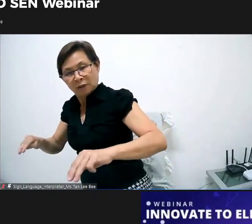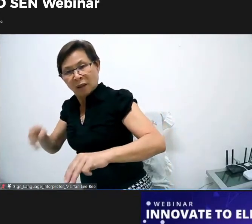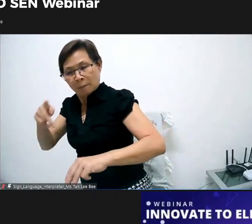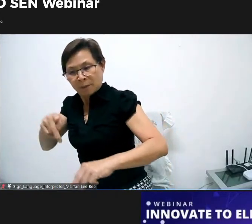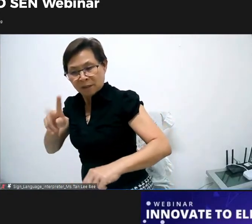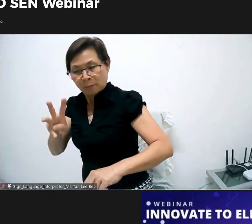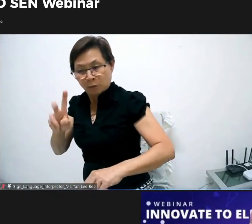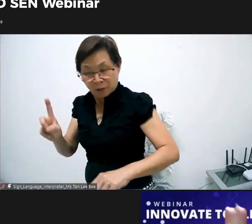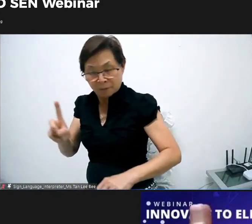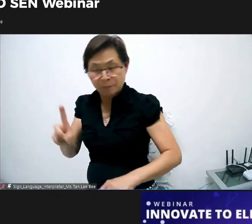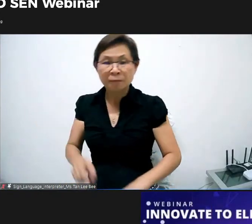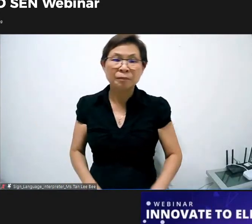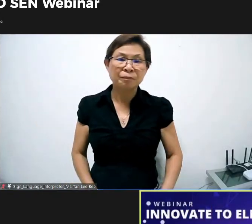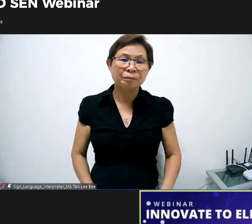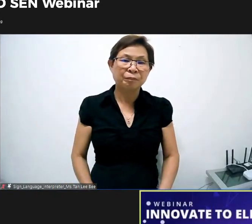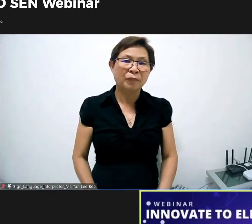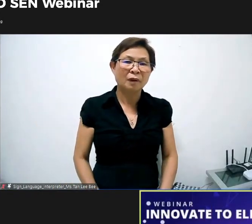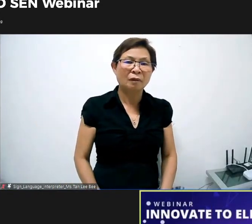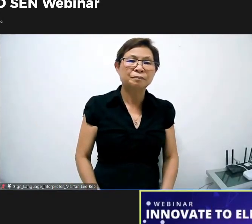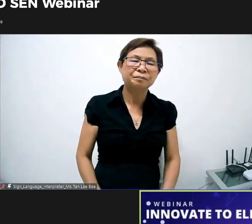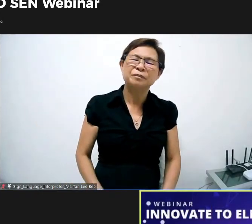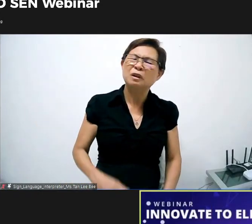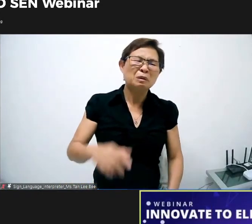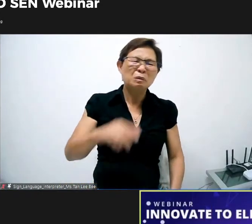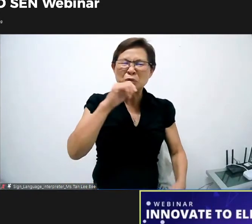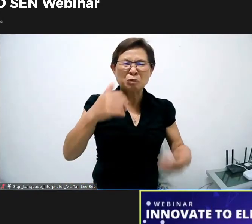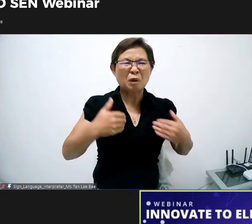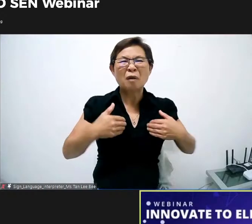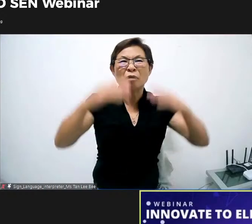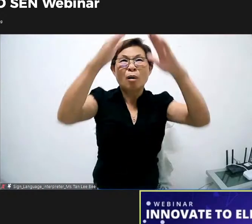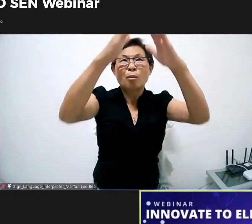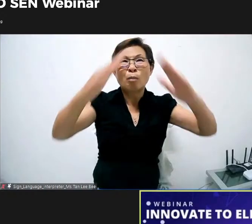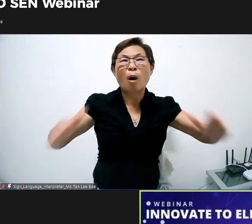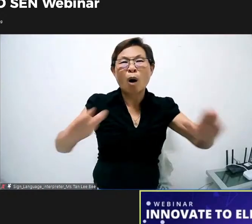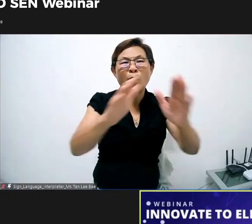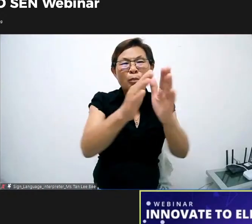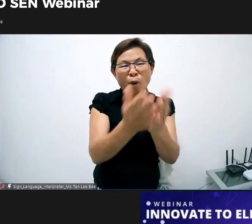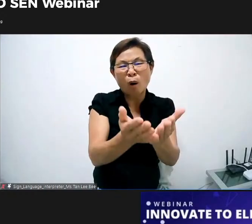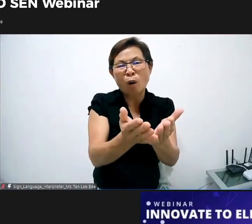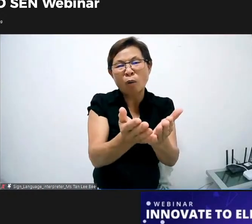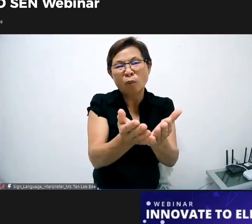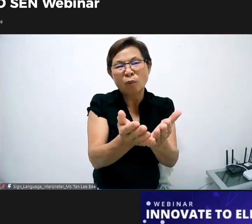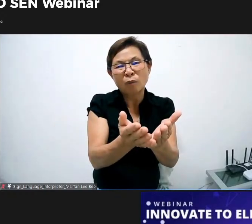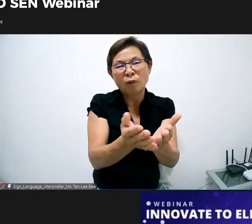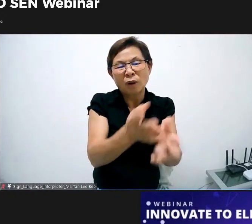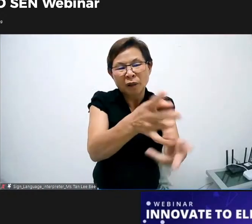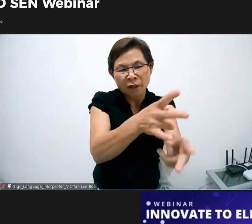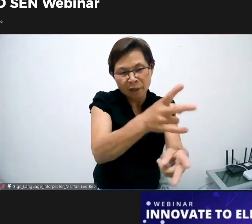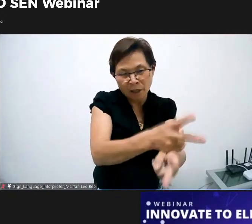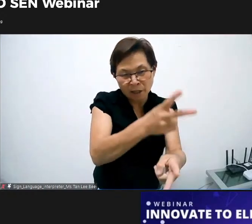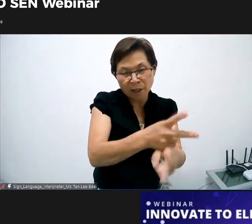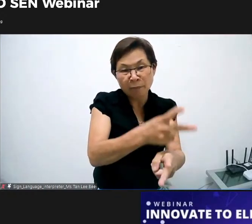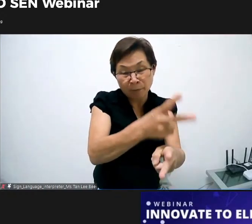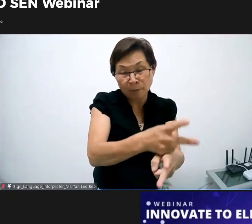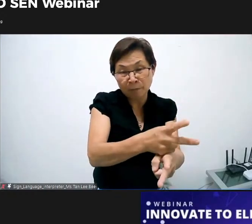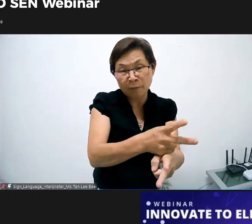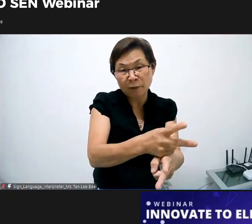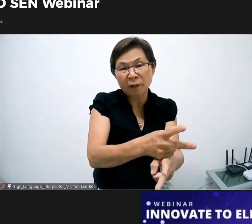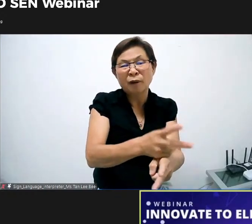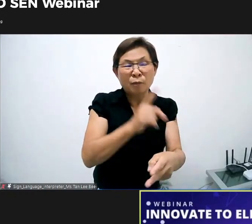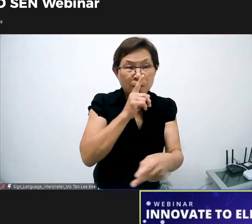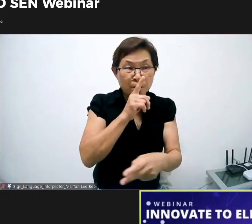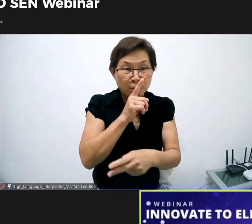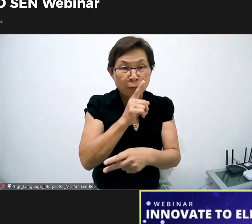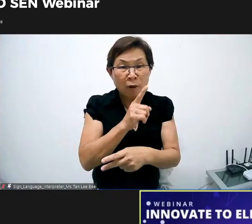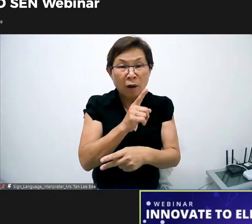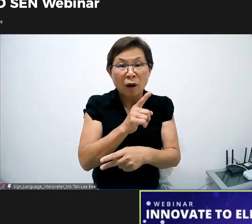kind of system, library system, so that we can just refer to the system. We can make sure the innovation